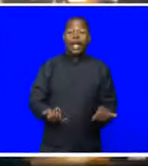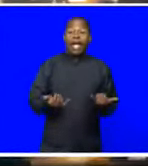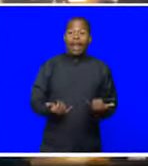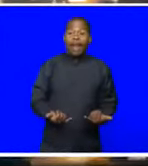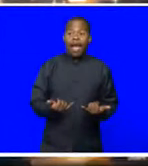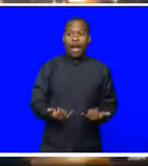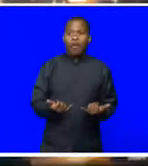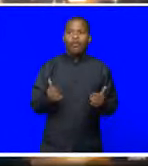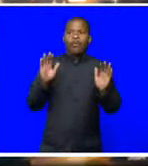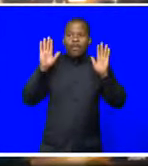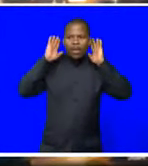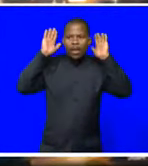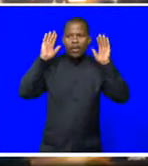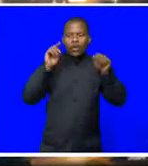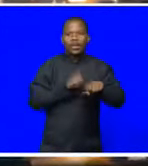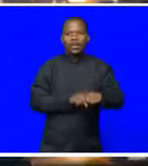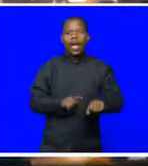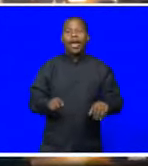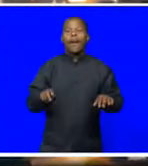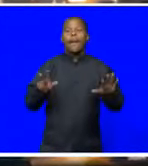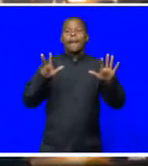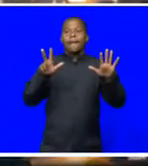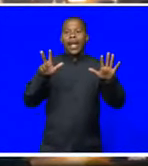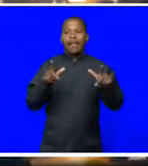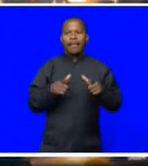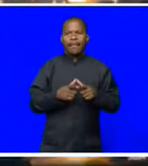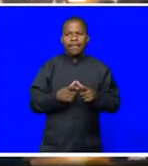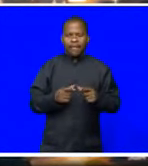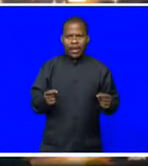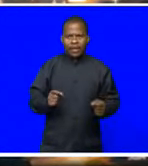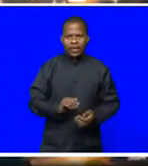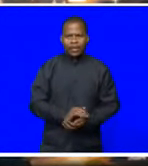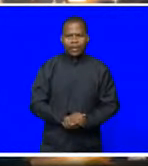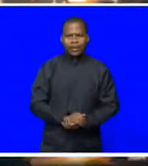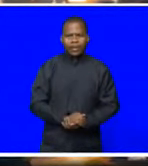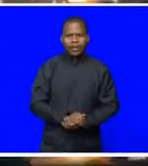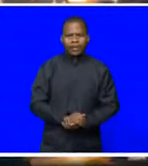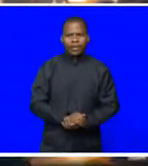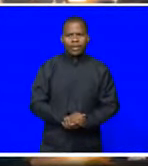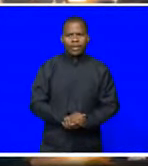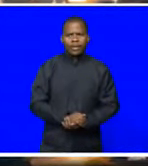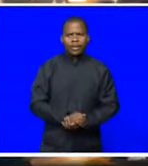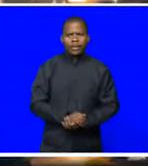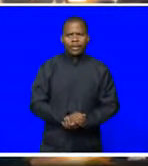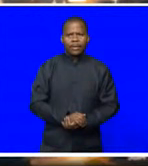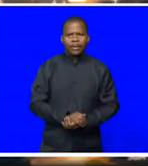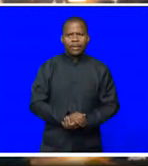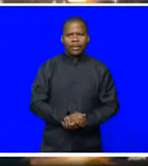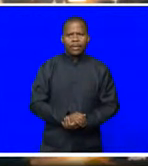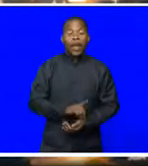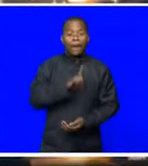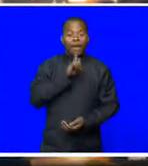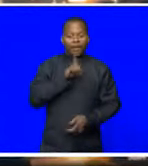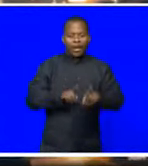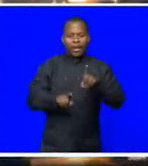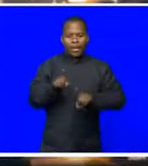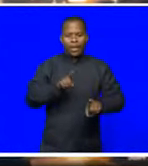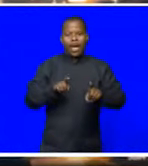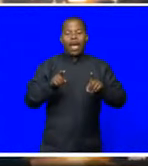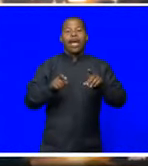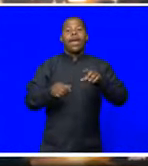We've come to the conclusion of our news bulletin at 8 at Eswatini TV. Thanks so much for choosing to stay with us. We shall now take a relook at our top